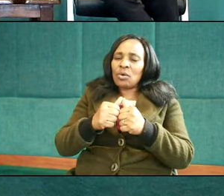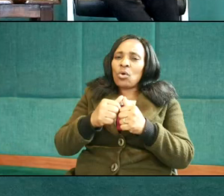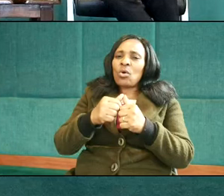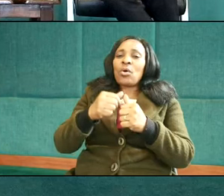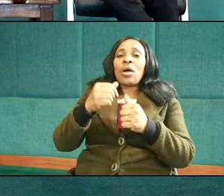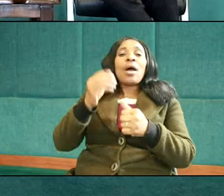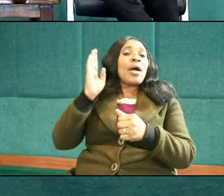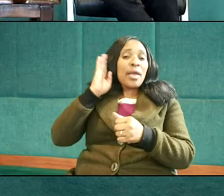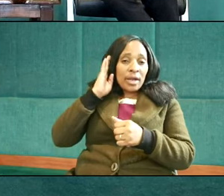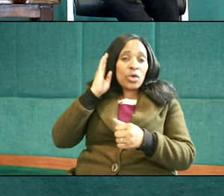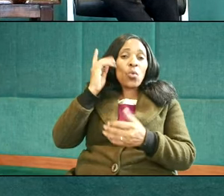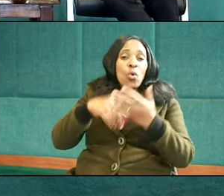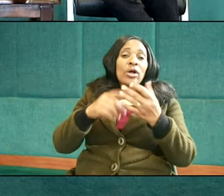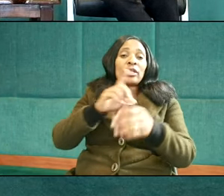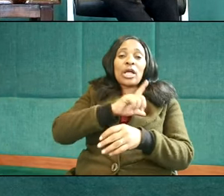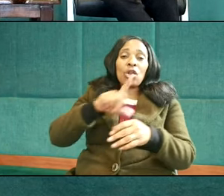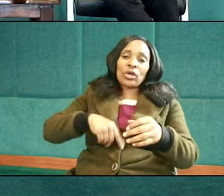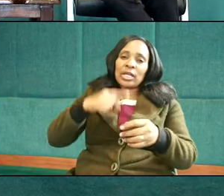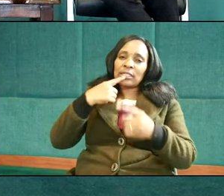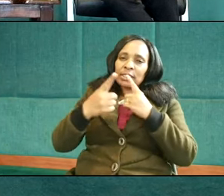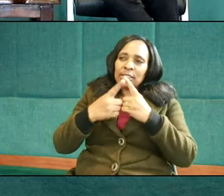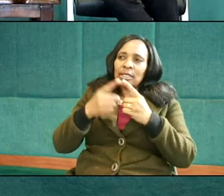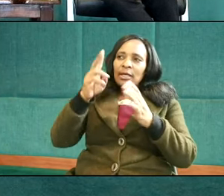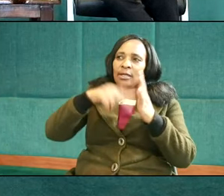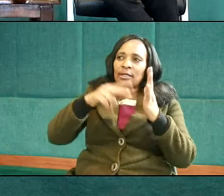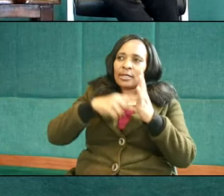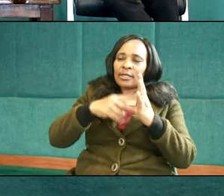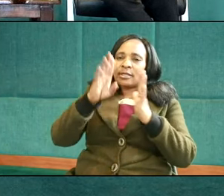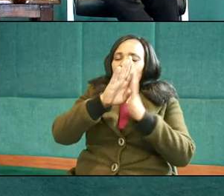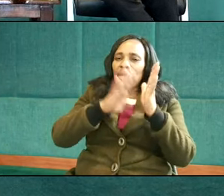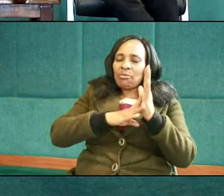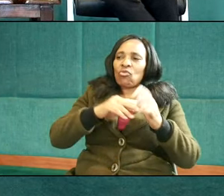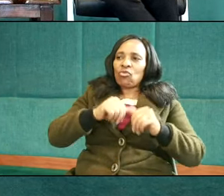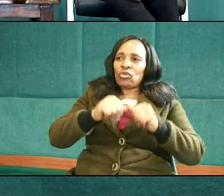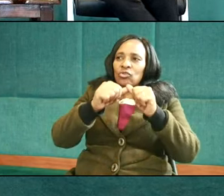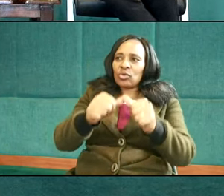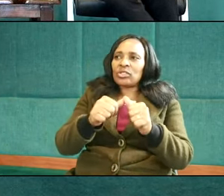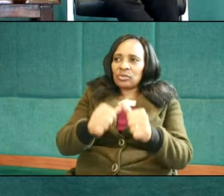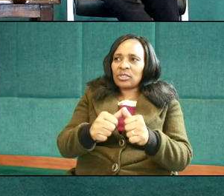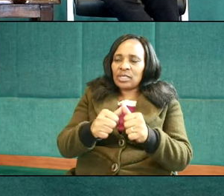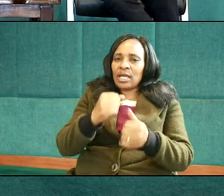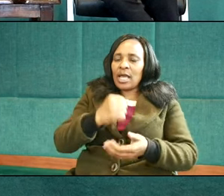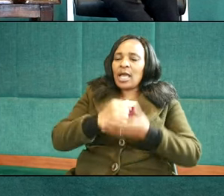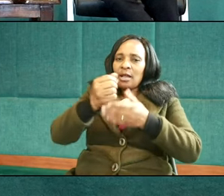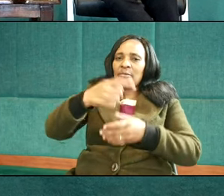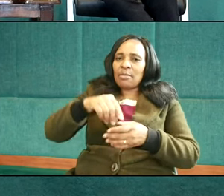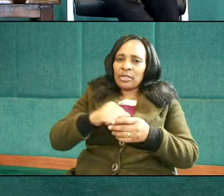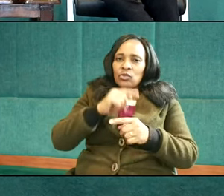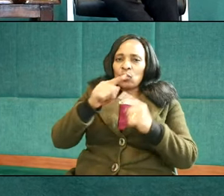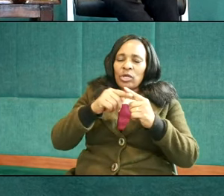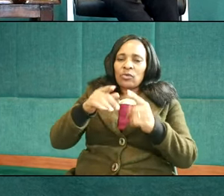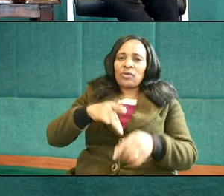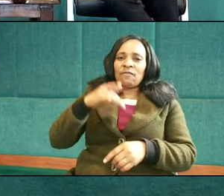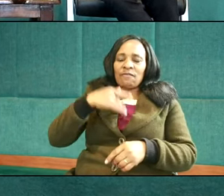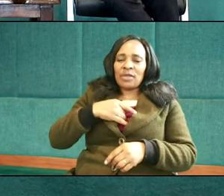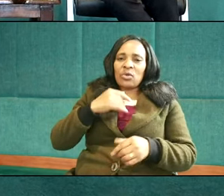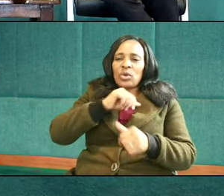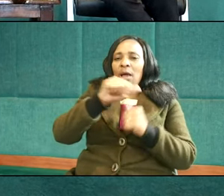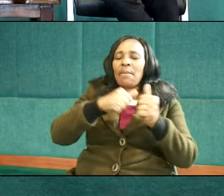Lord says. Reading our Bibles constantly can help guide us even when we feel like we're about to